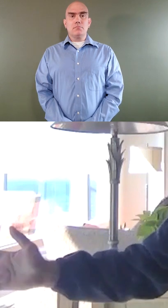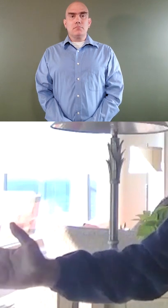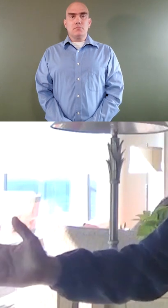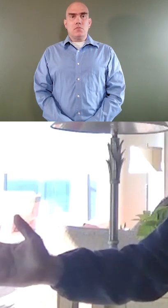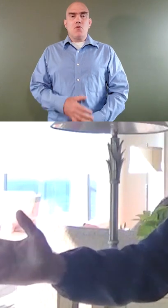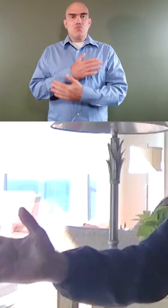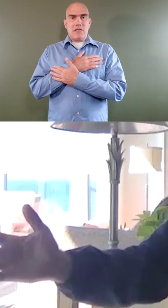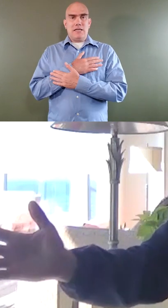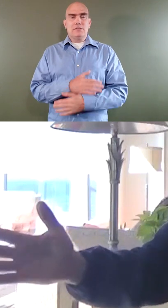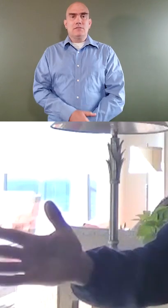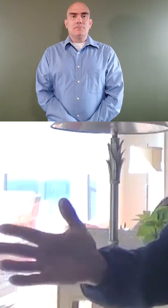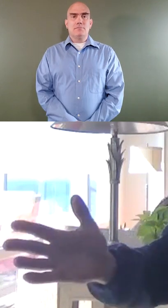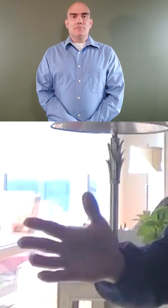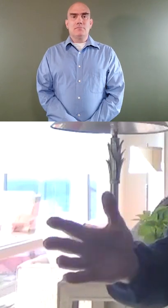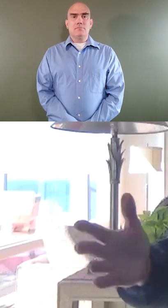Relax.